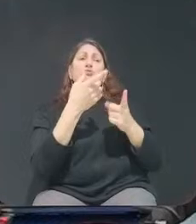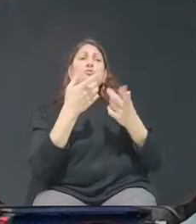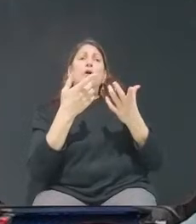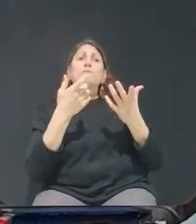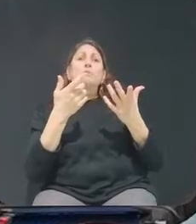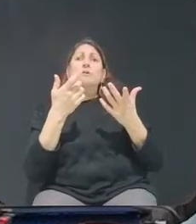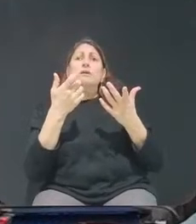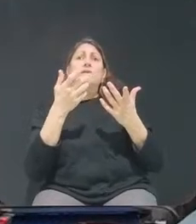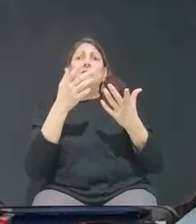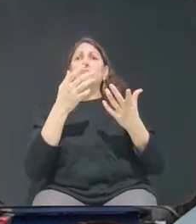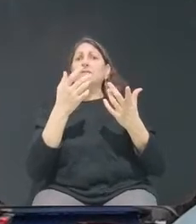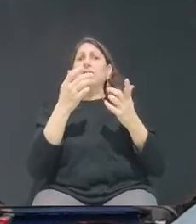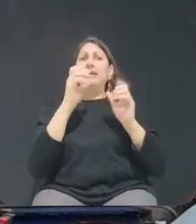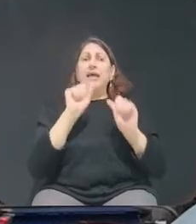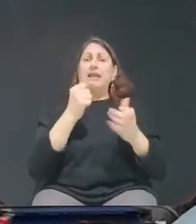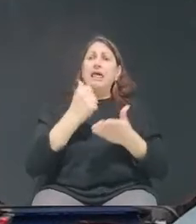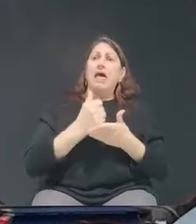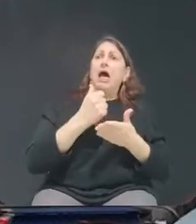a fuller story?